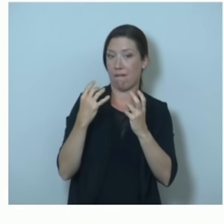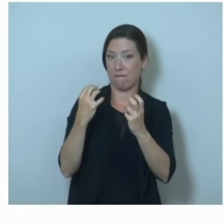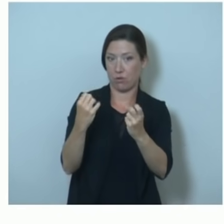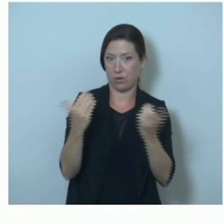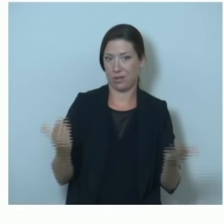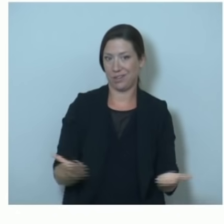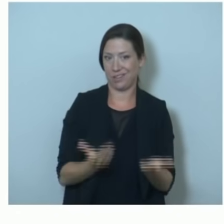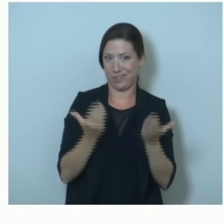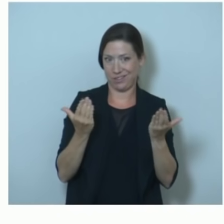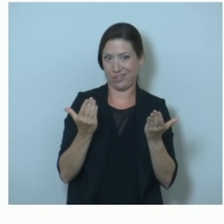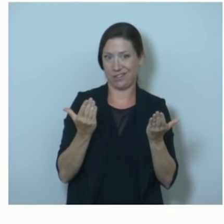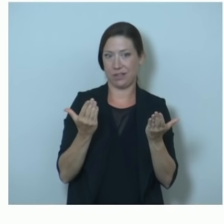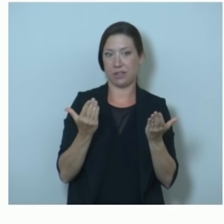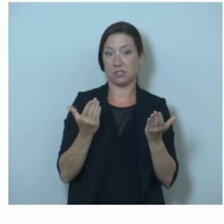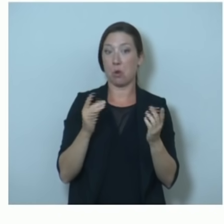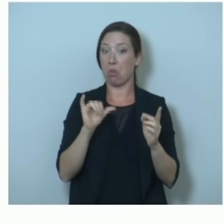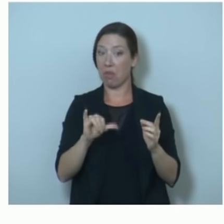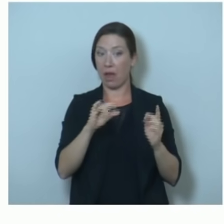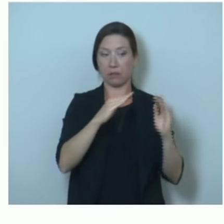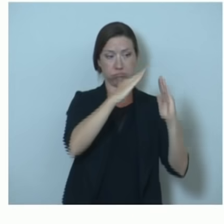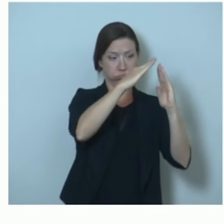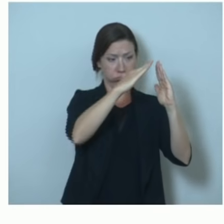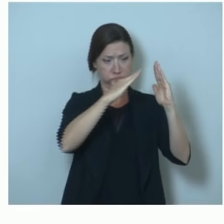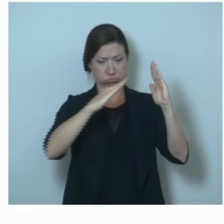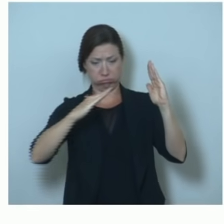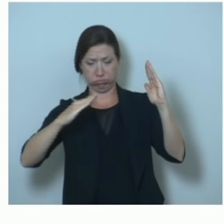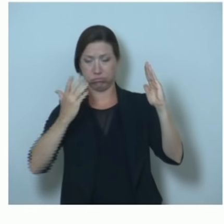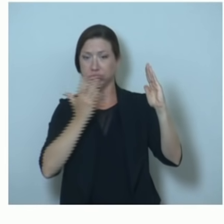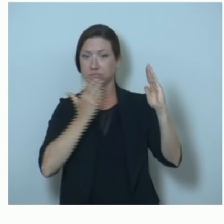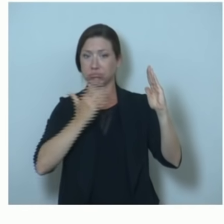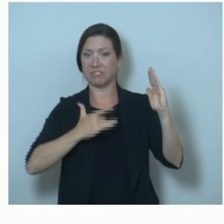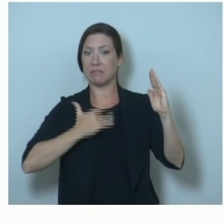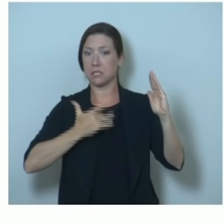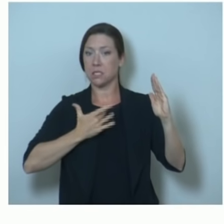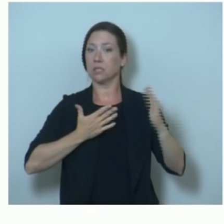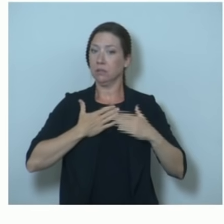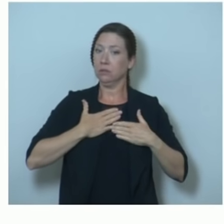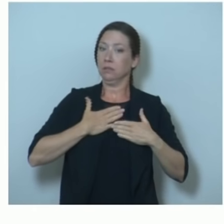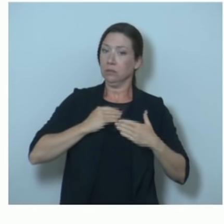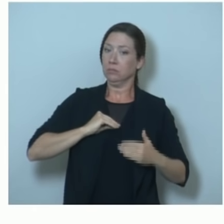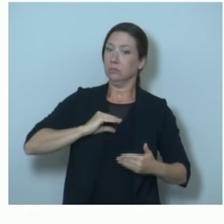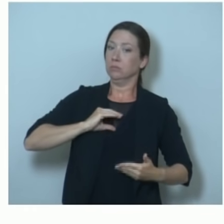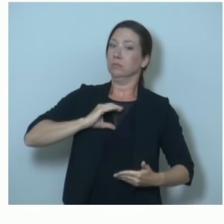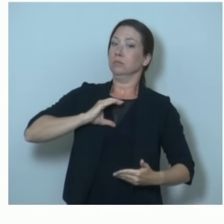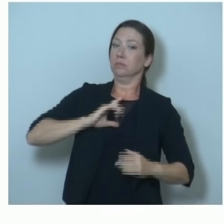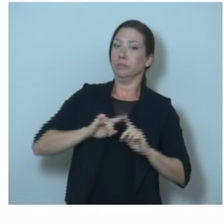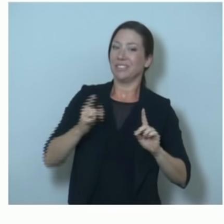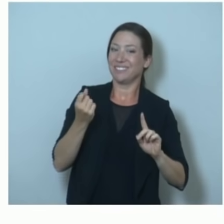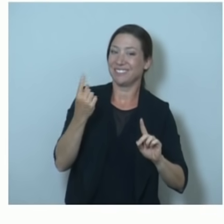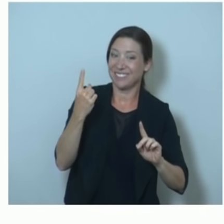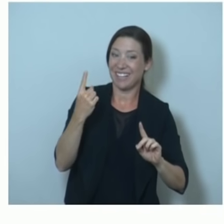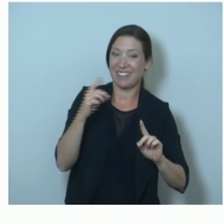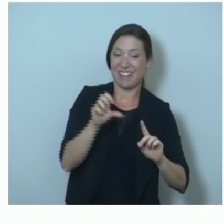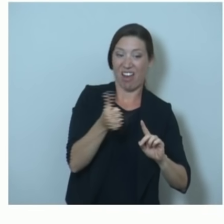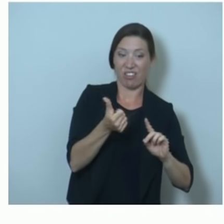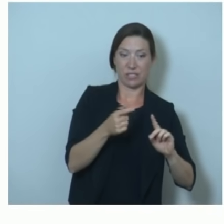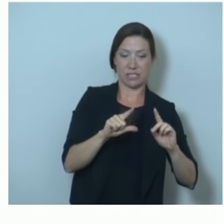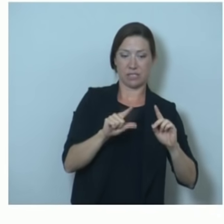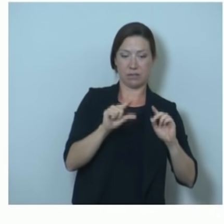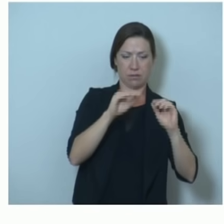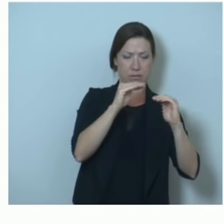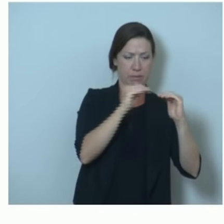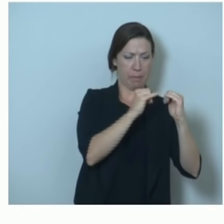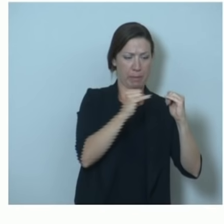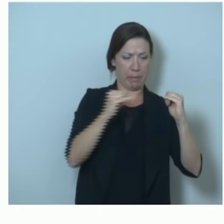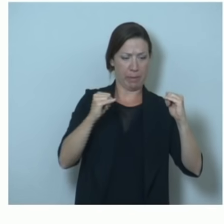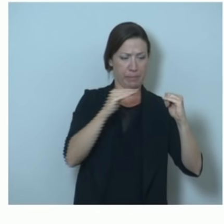that it's coming down is encouraging. The fact that the other ones are kind of flat, though, is the problem that I mentioned earlier. And you can